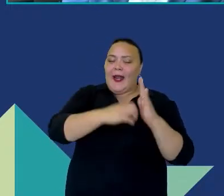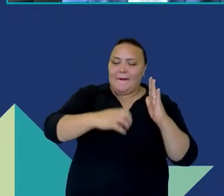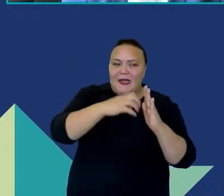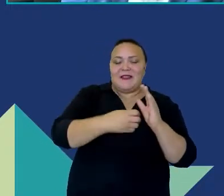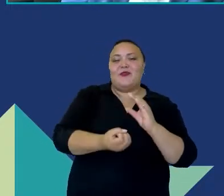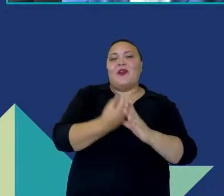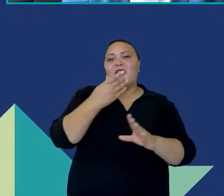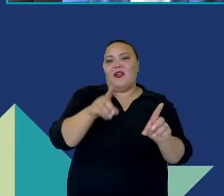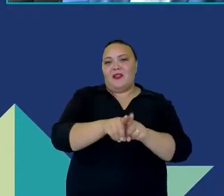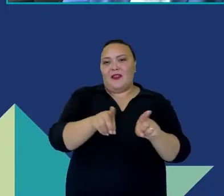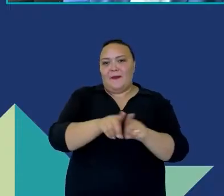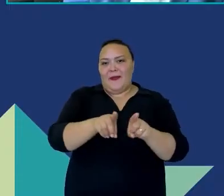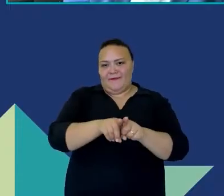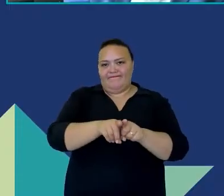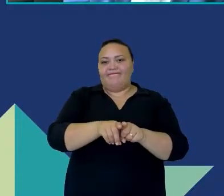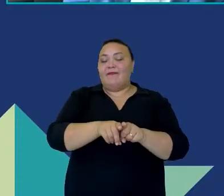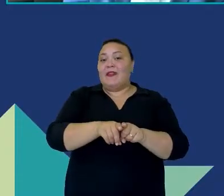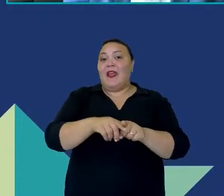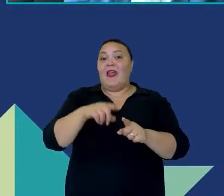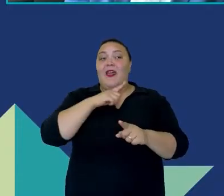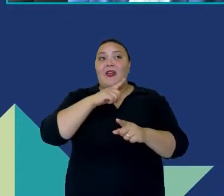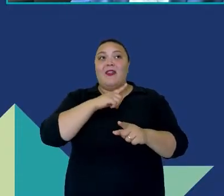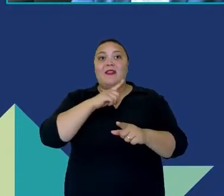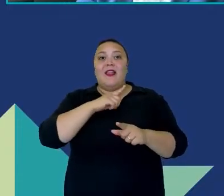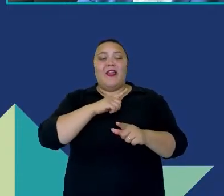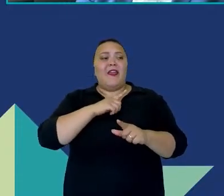this photos, and